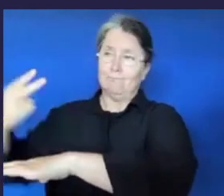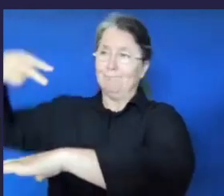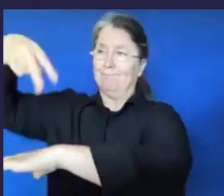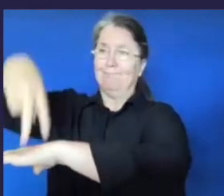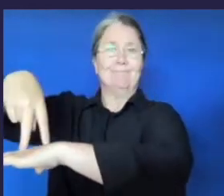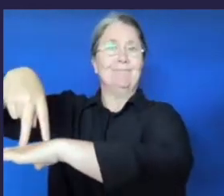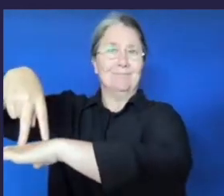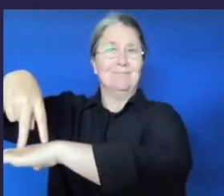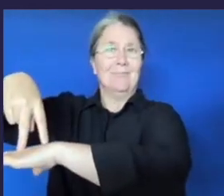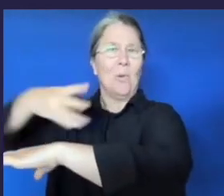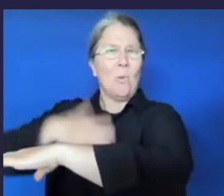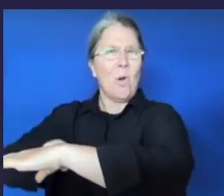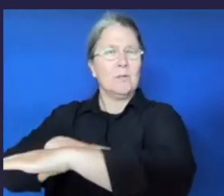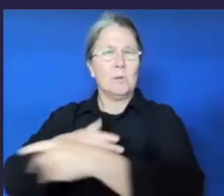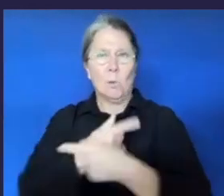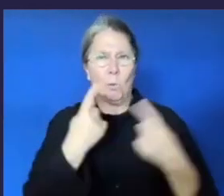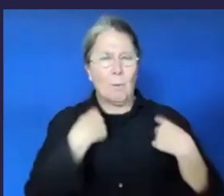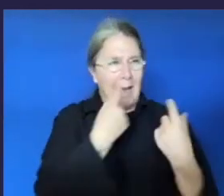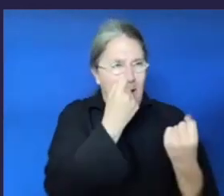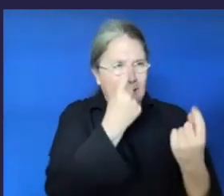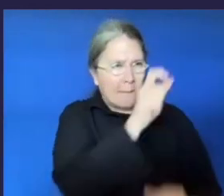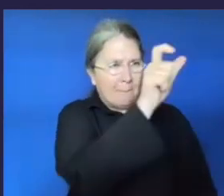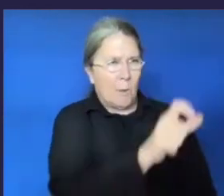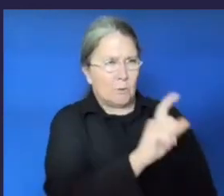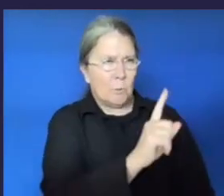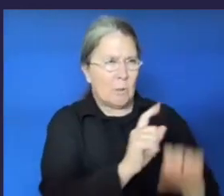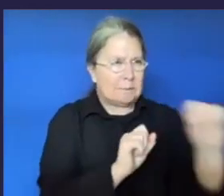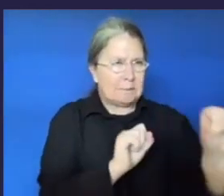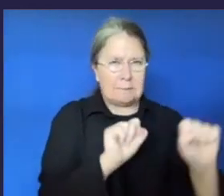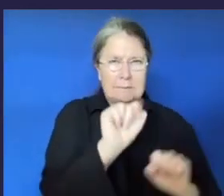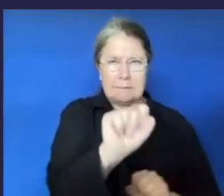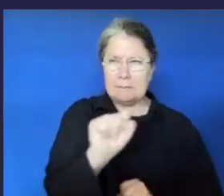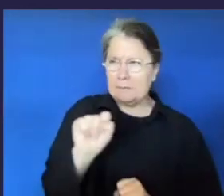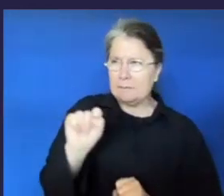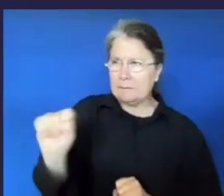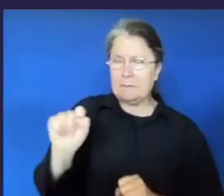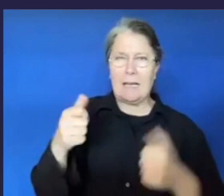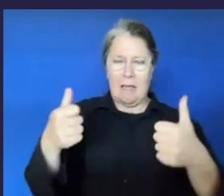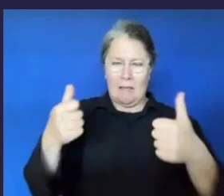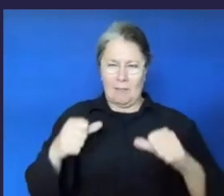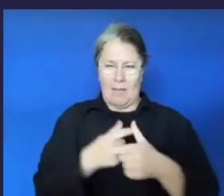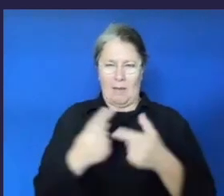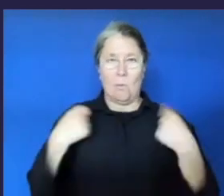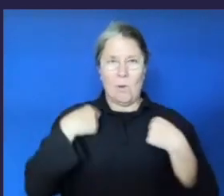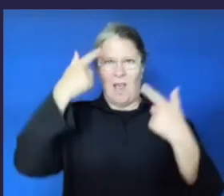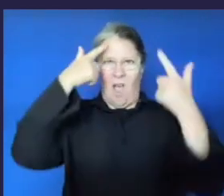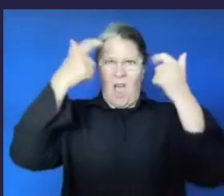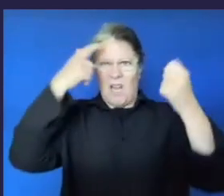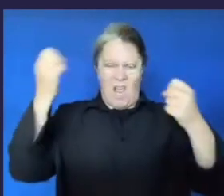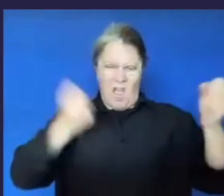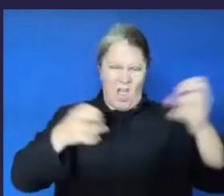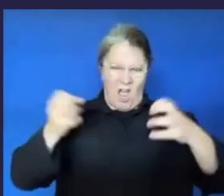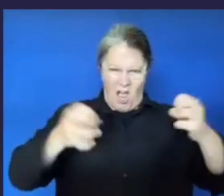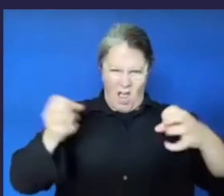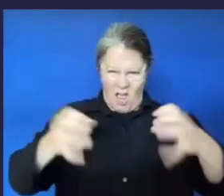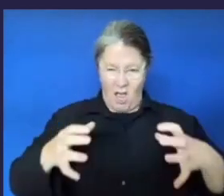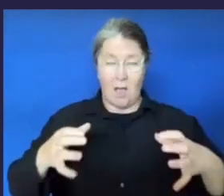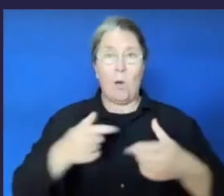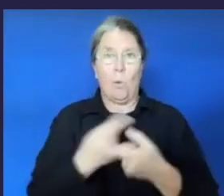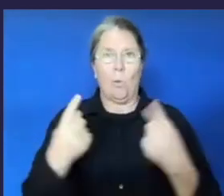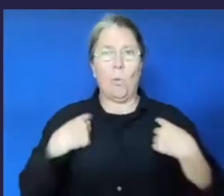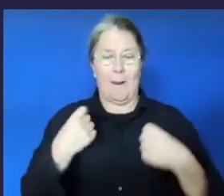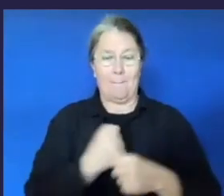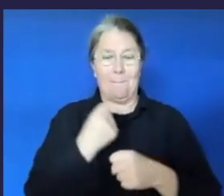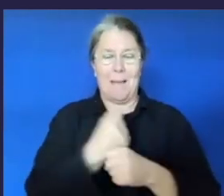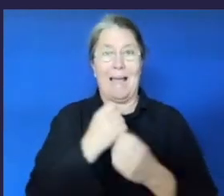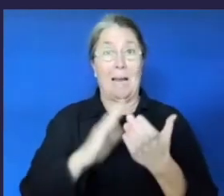an understanding of what the person's interest is, and we do what's called a power of 10 brainstorm. And so we start to map out all the different